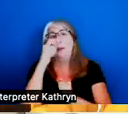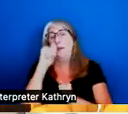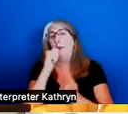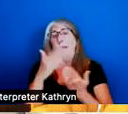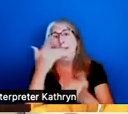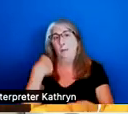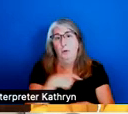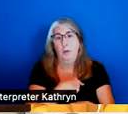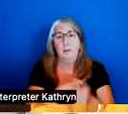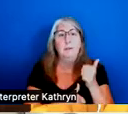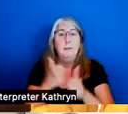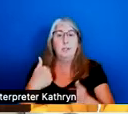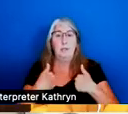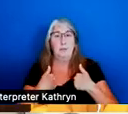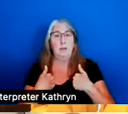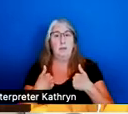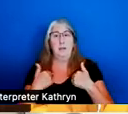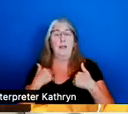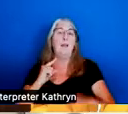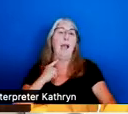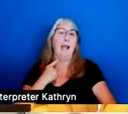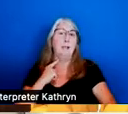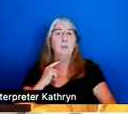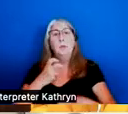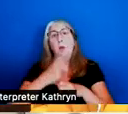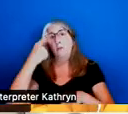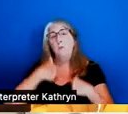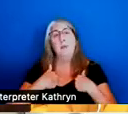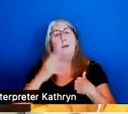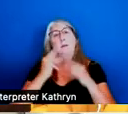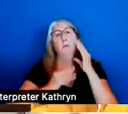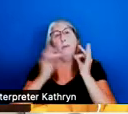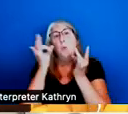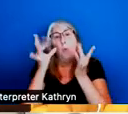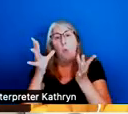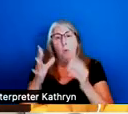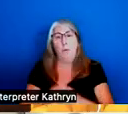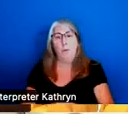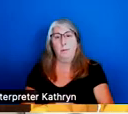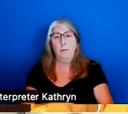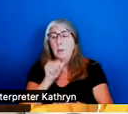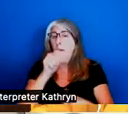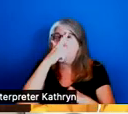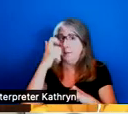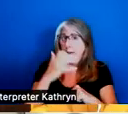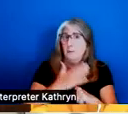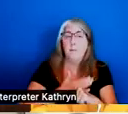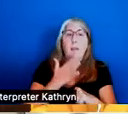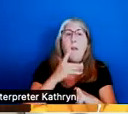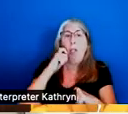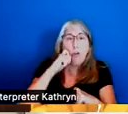for us, especially me. I have an accent, so I've been through a lot. Not because of my color